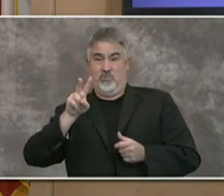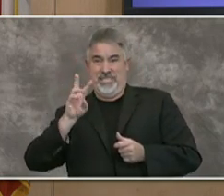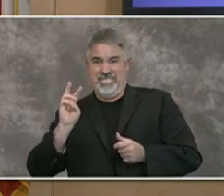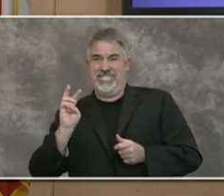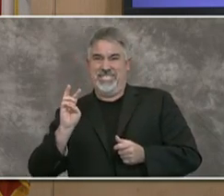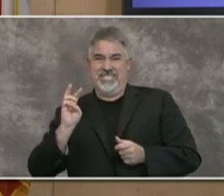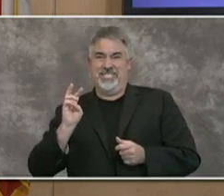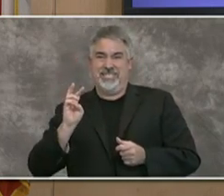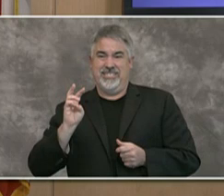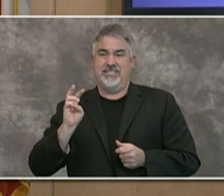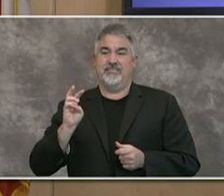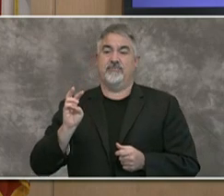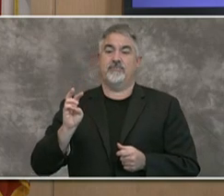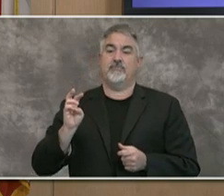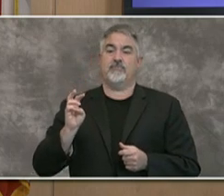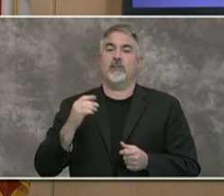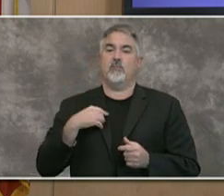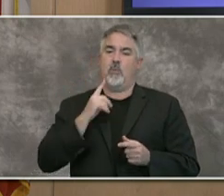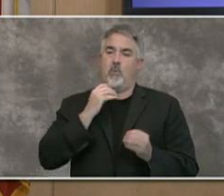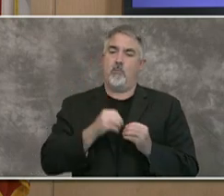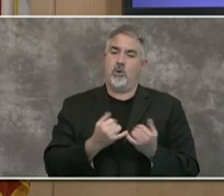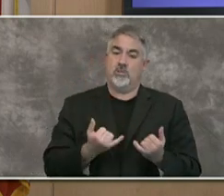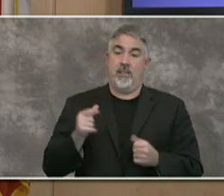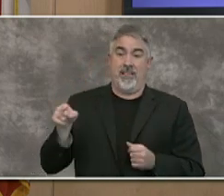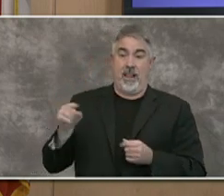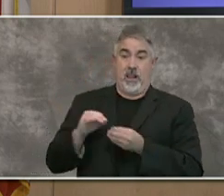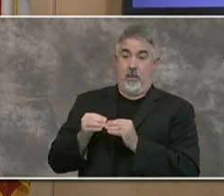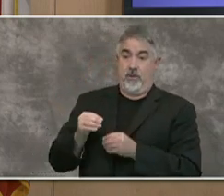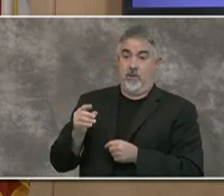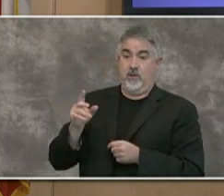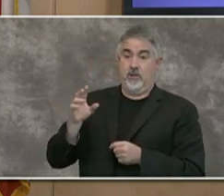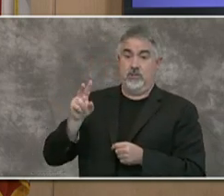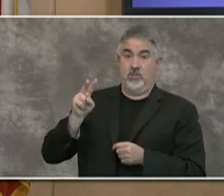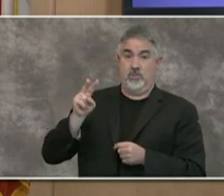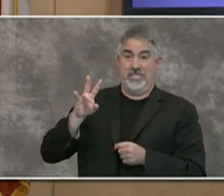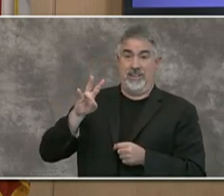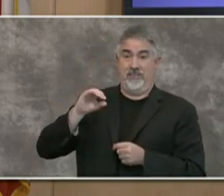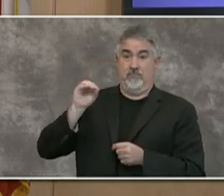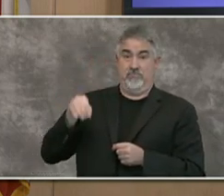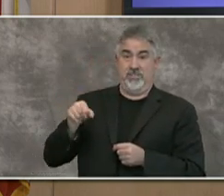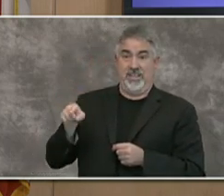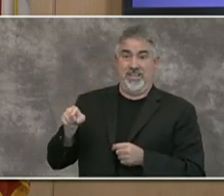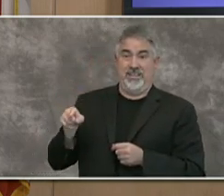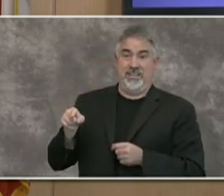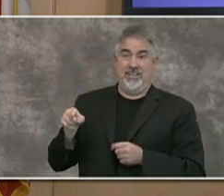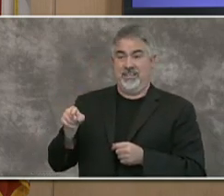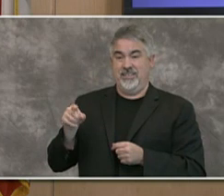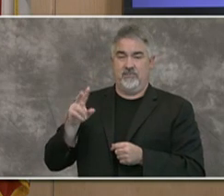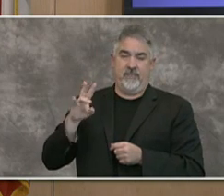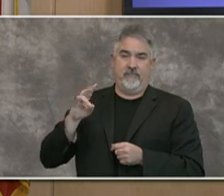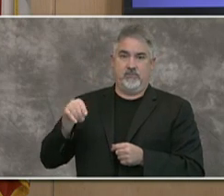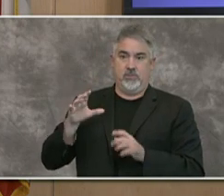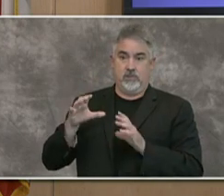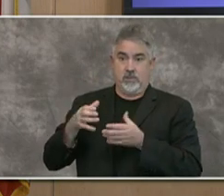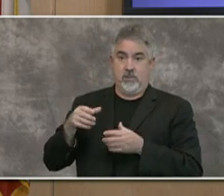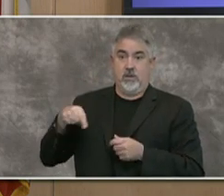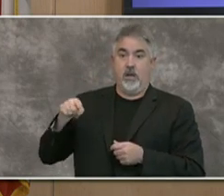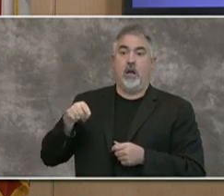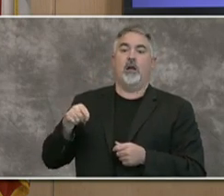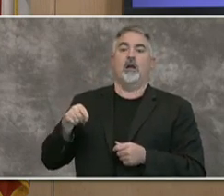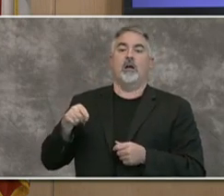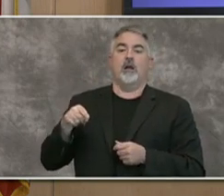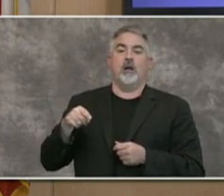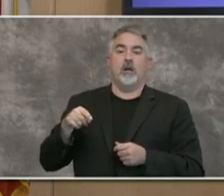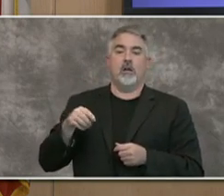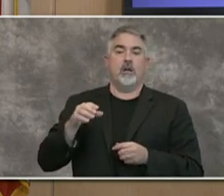update. But out of those, 27% of those, 358, the test results had no accompanying racial